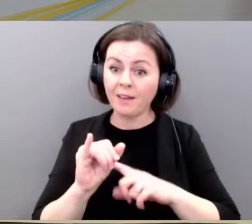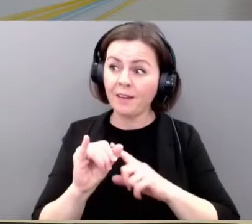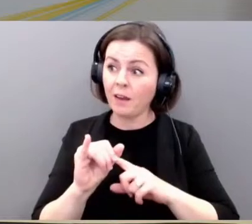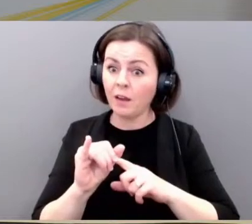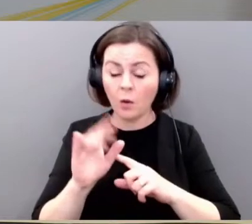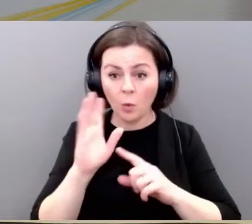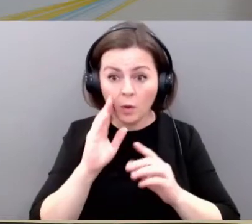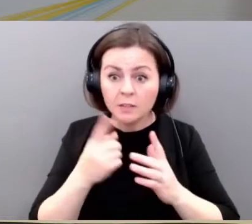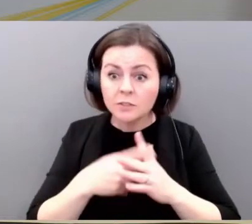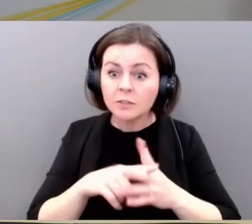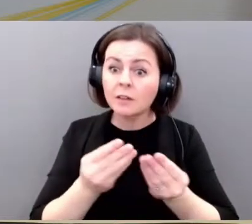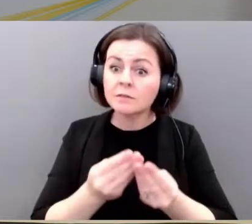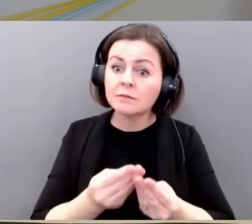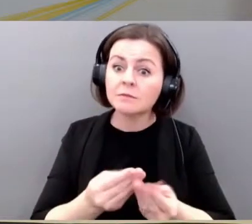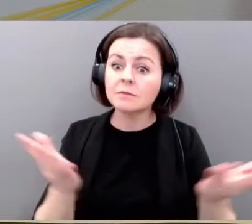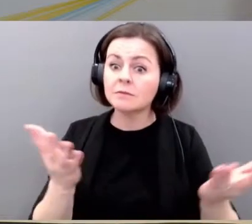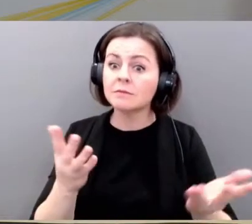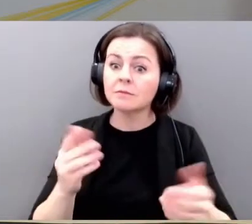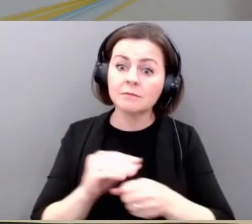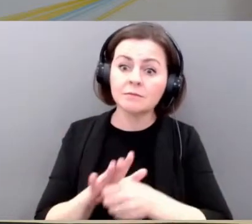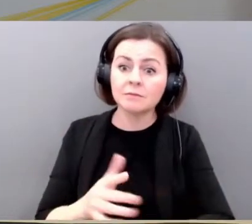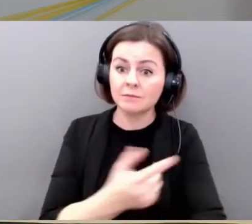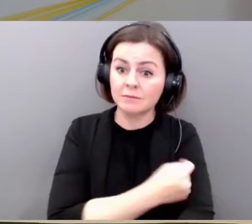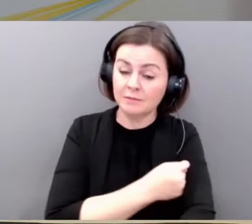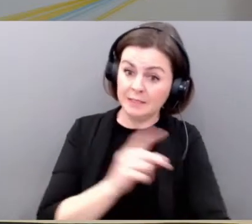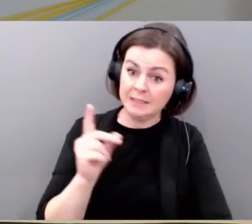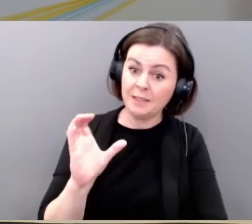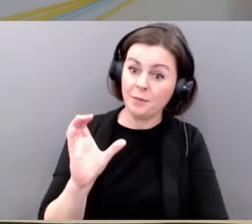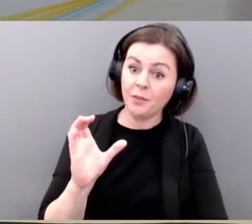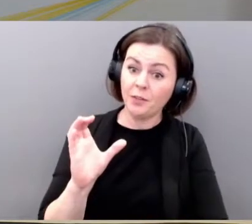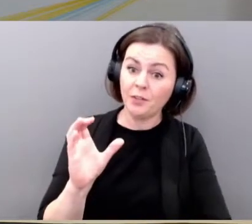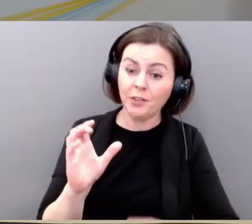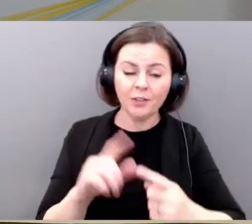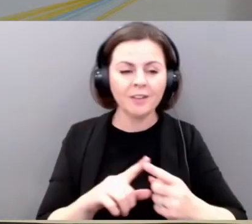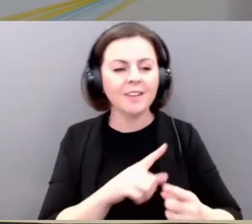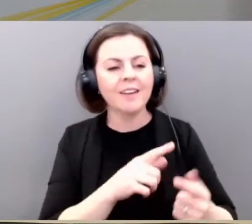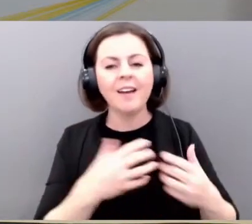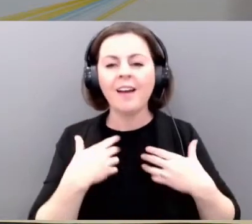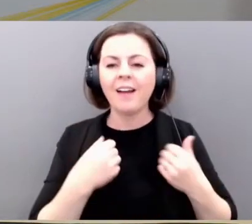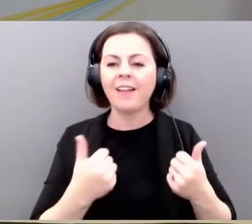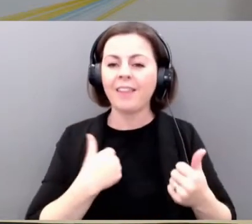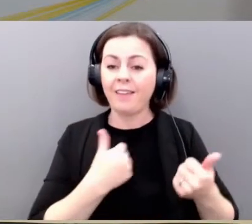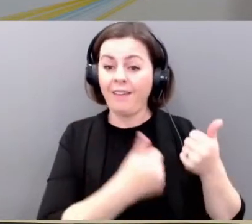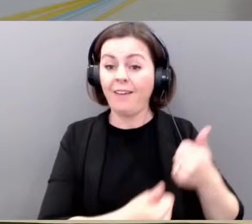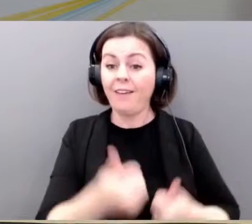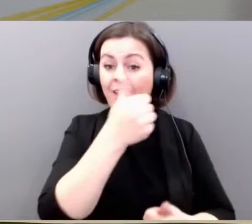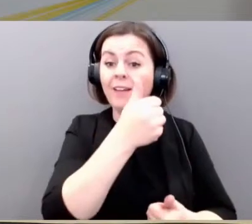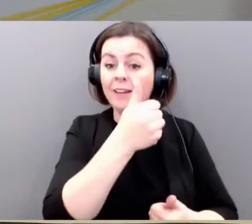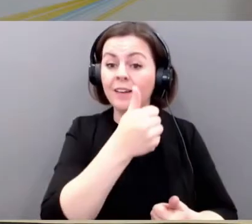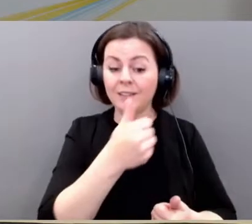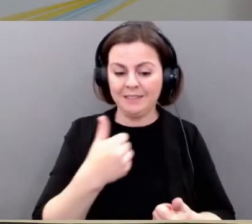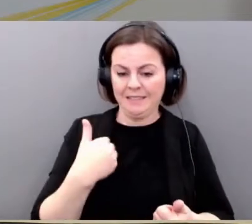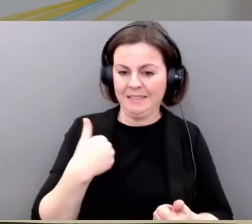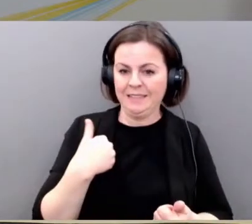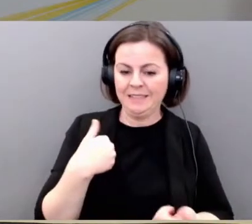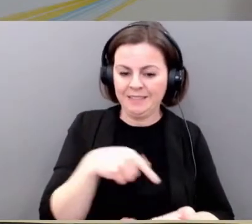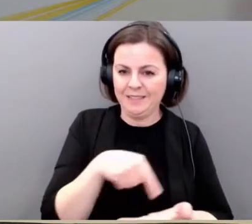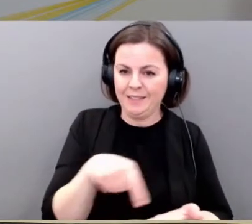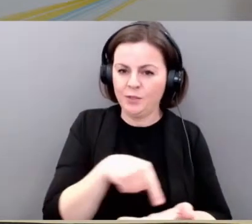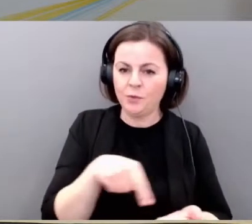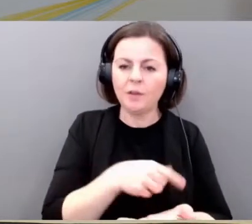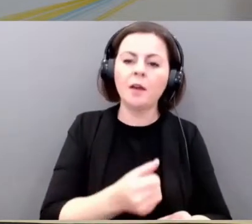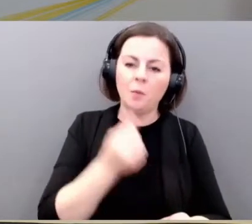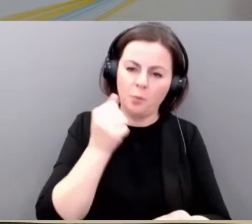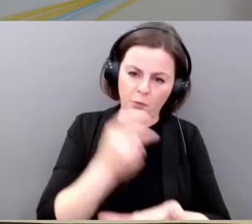year. Health Canada approved the Pfizer COVID-19 vaccine earlier this week. And this is a